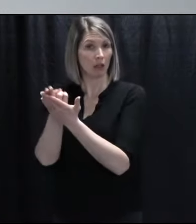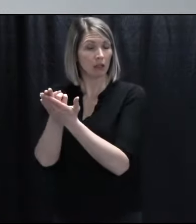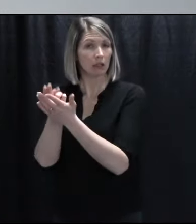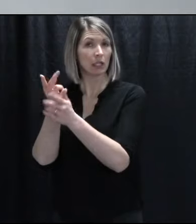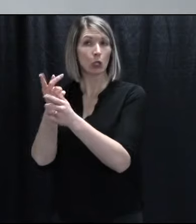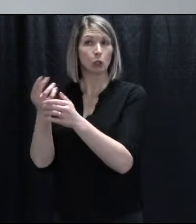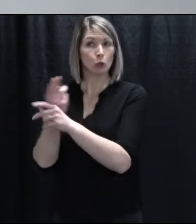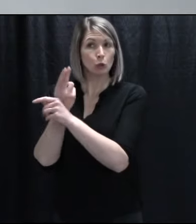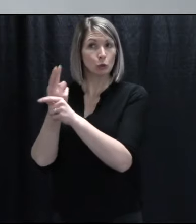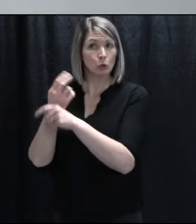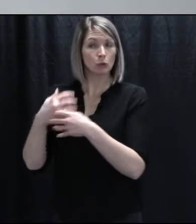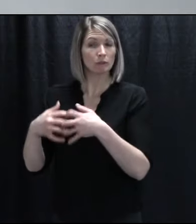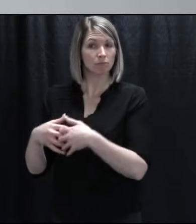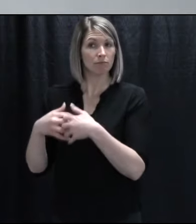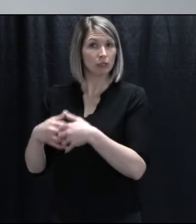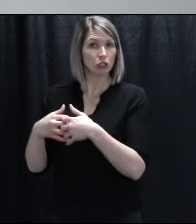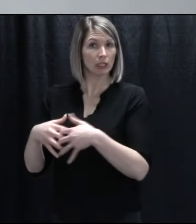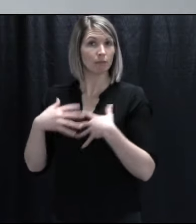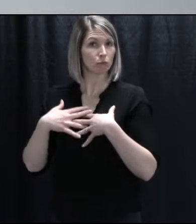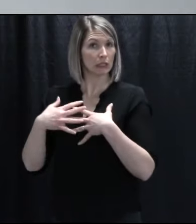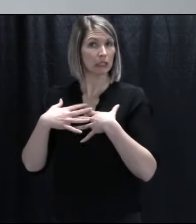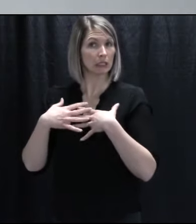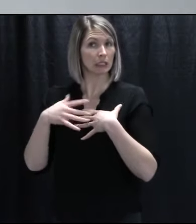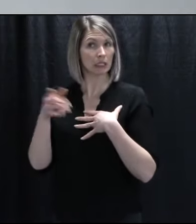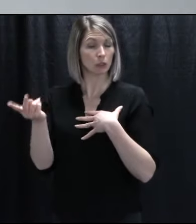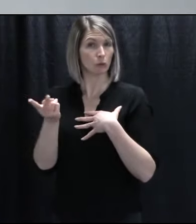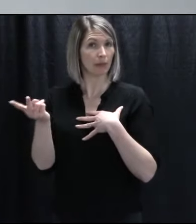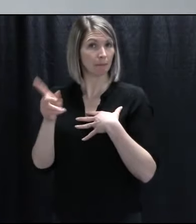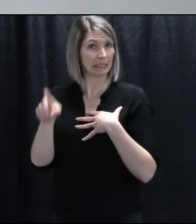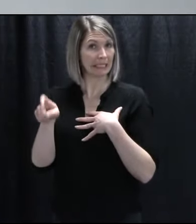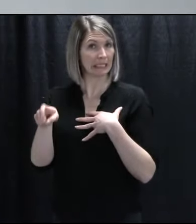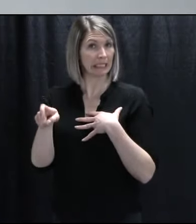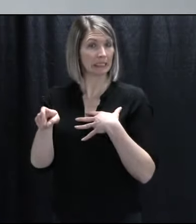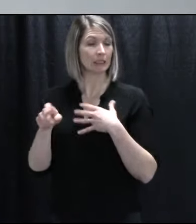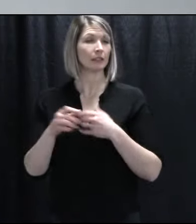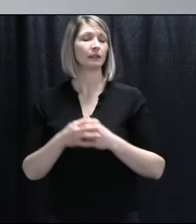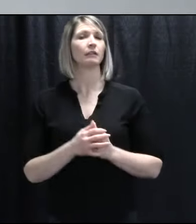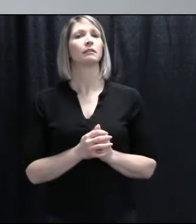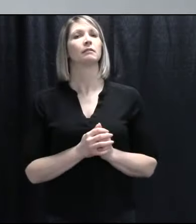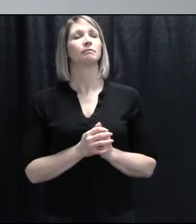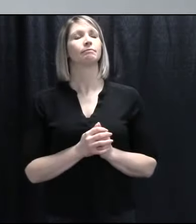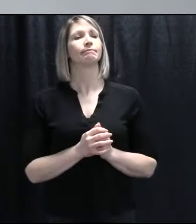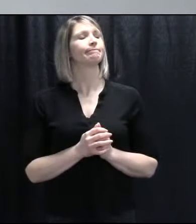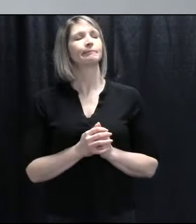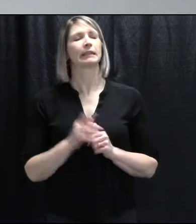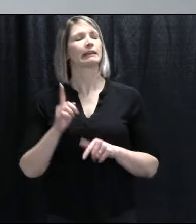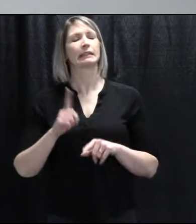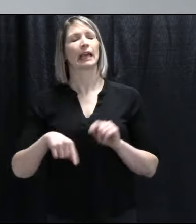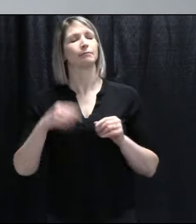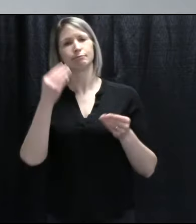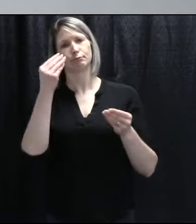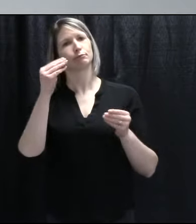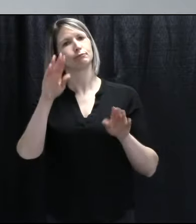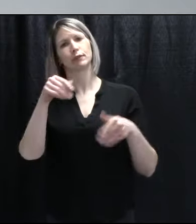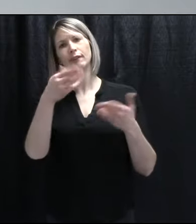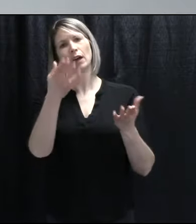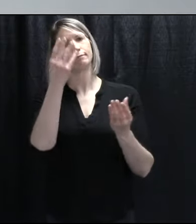So that would be discussing significant, there would be medical privacy issues with discussing